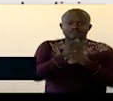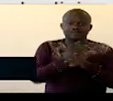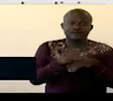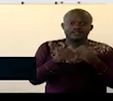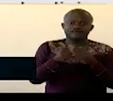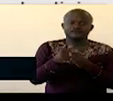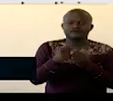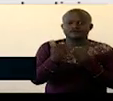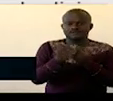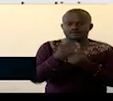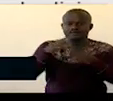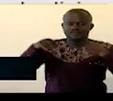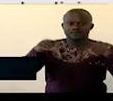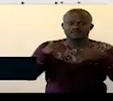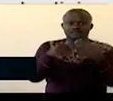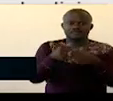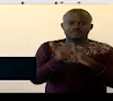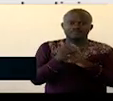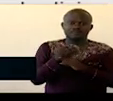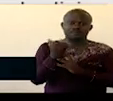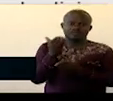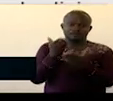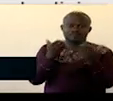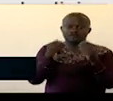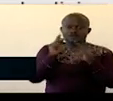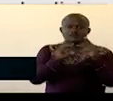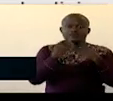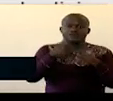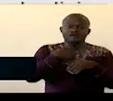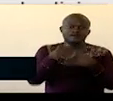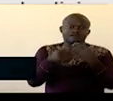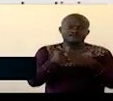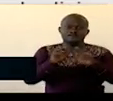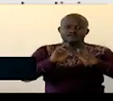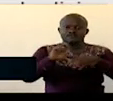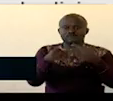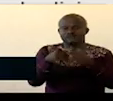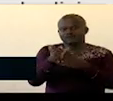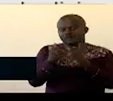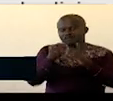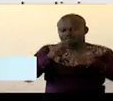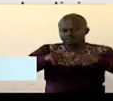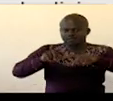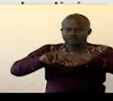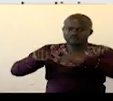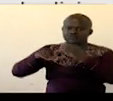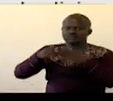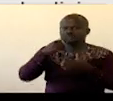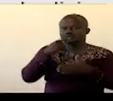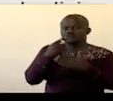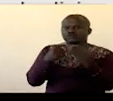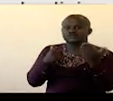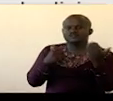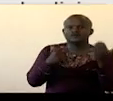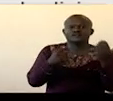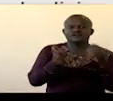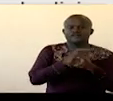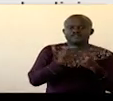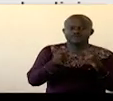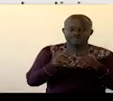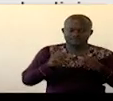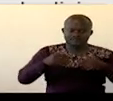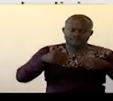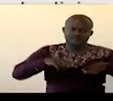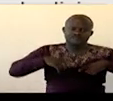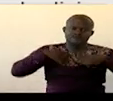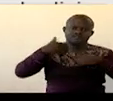gardening. Throughout the human history, people have related biodiversity to the very existence of